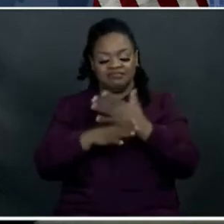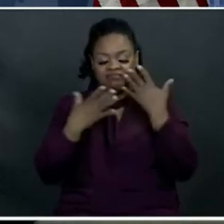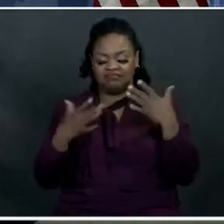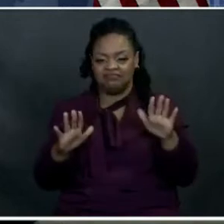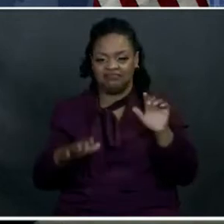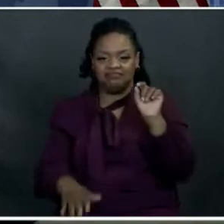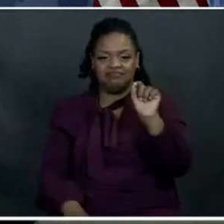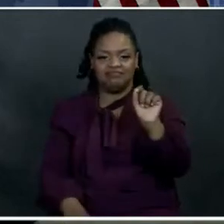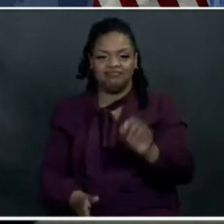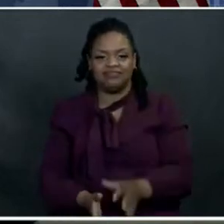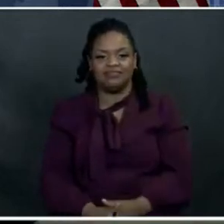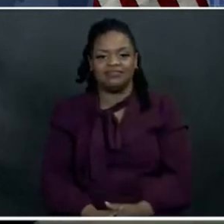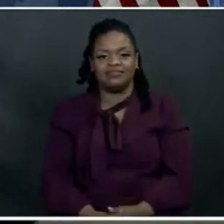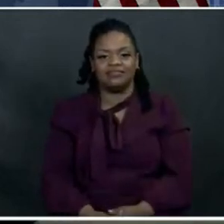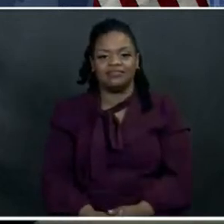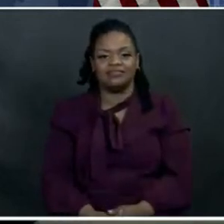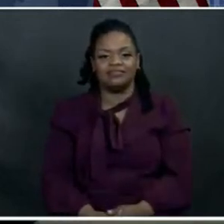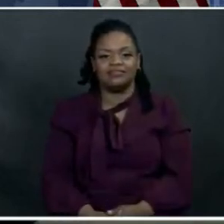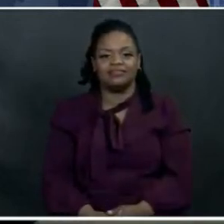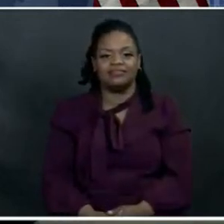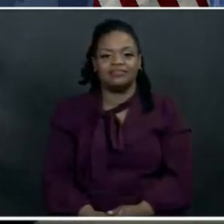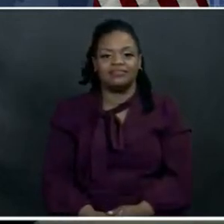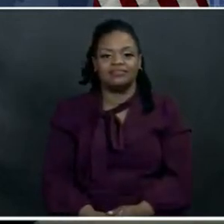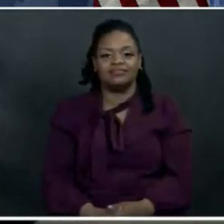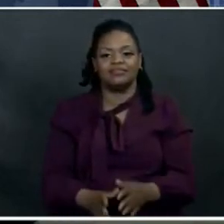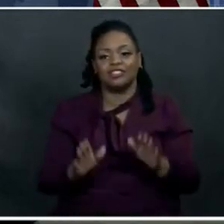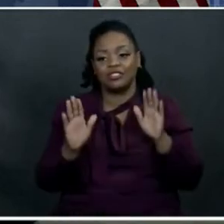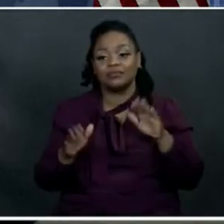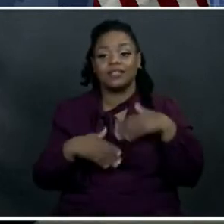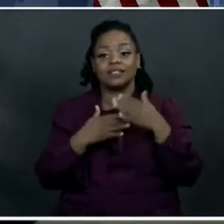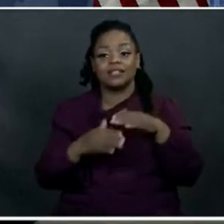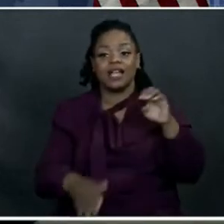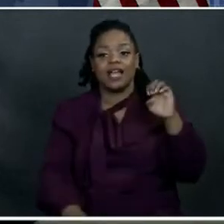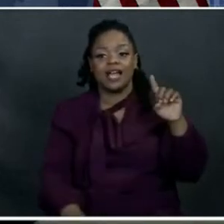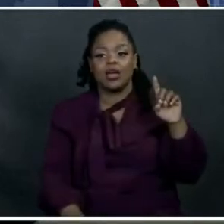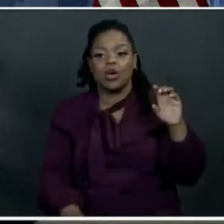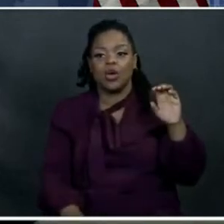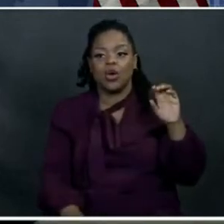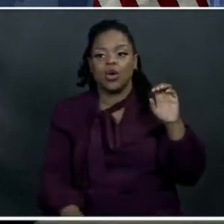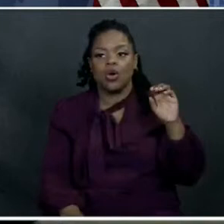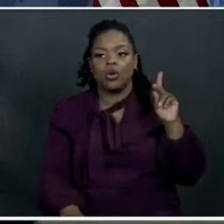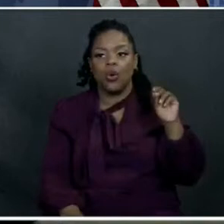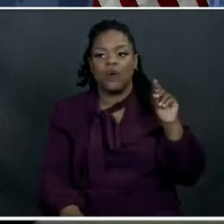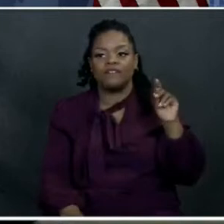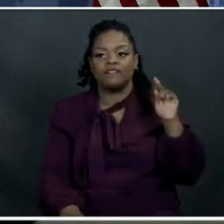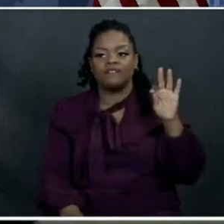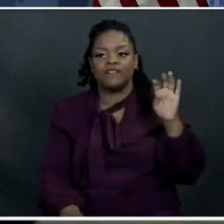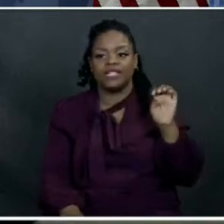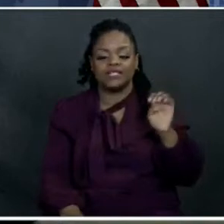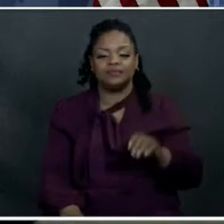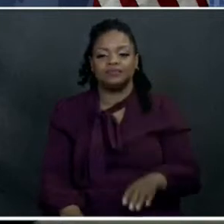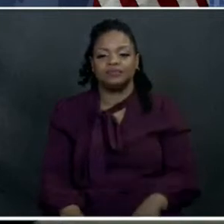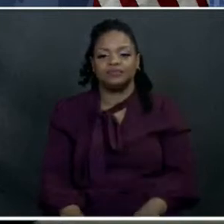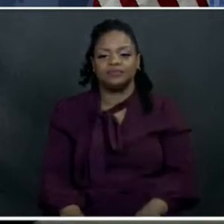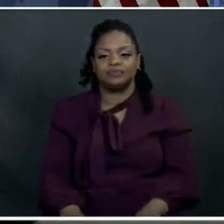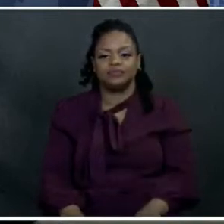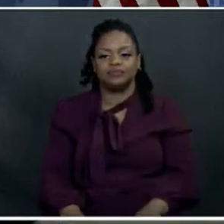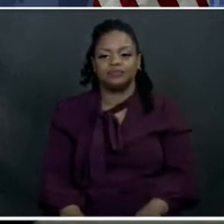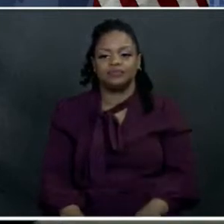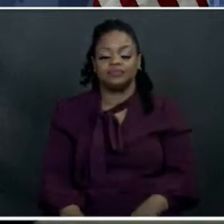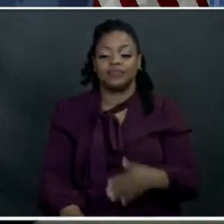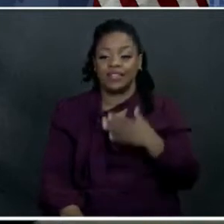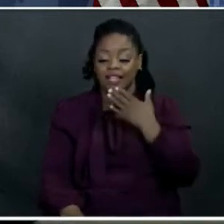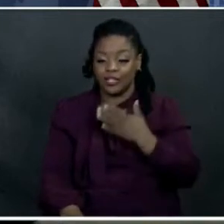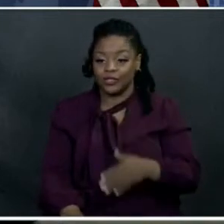Great. Let's go next to Ed O'Keefe at CBS News. Thank you all for doing this. A